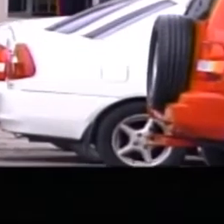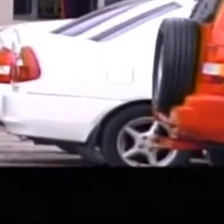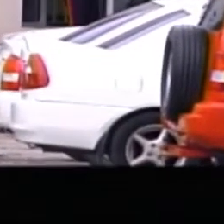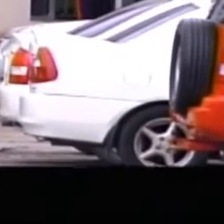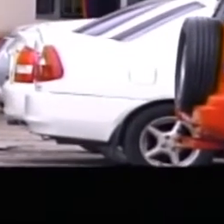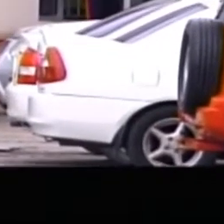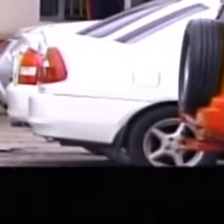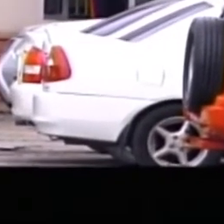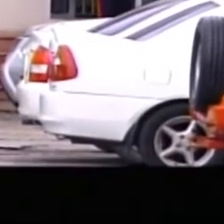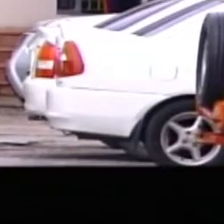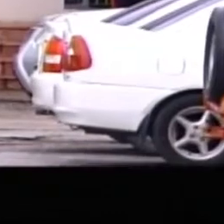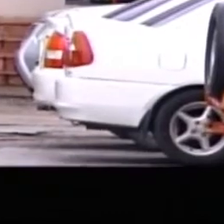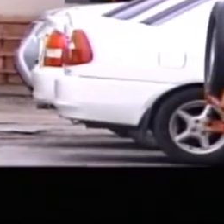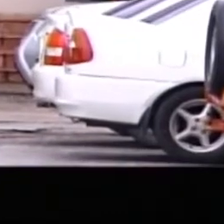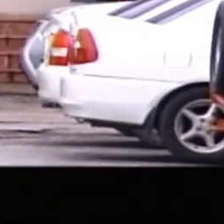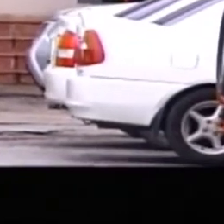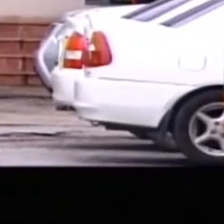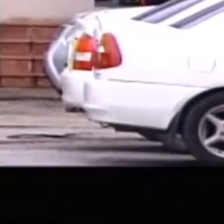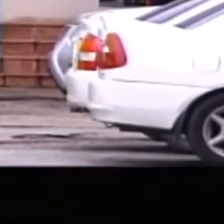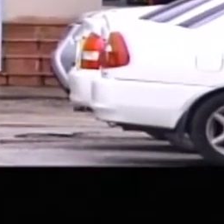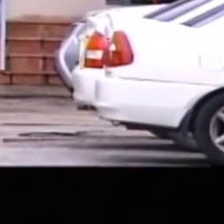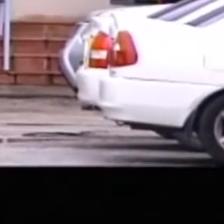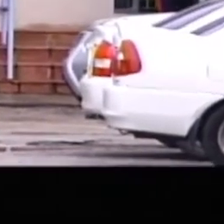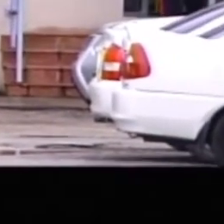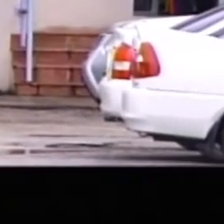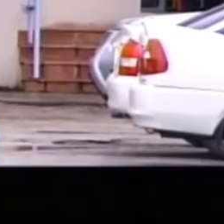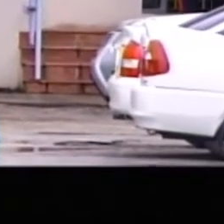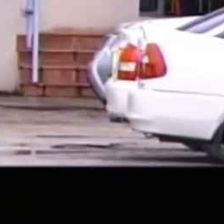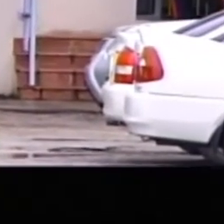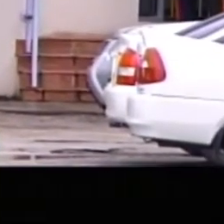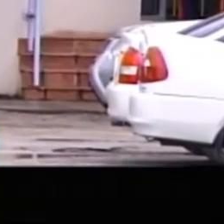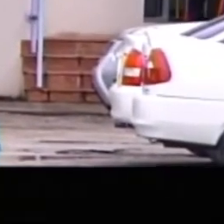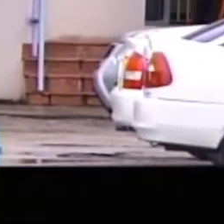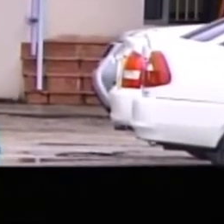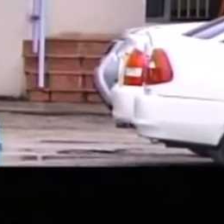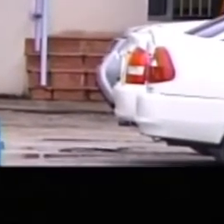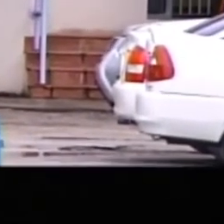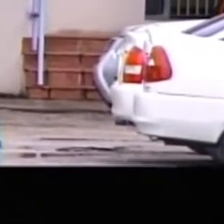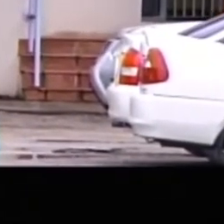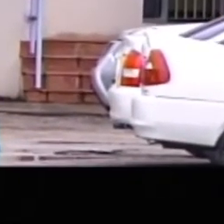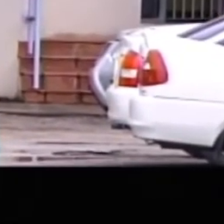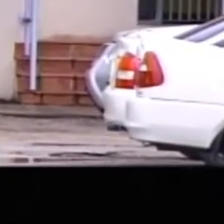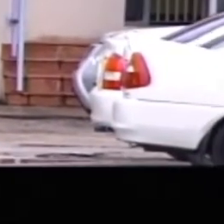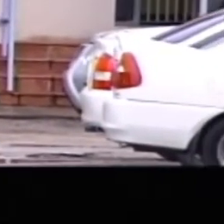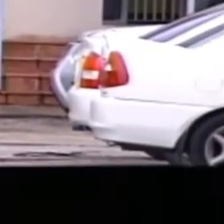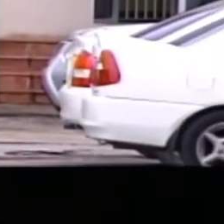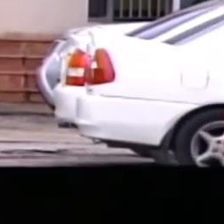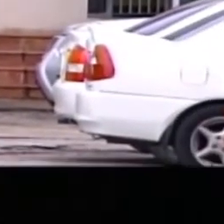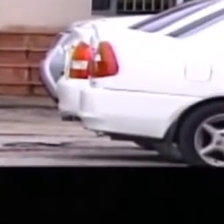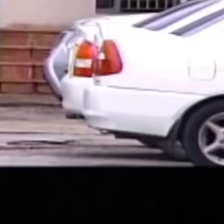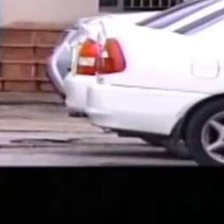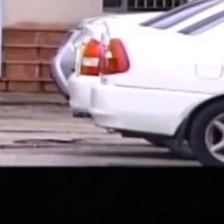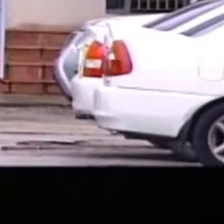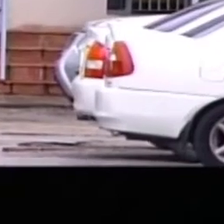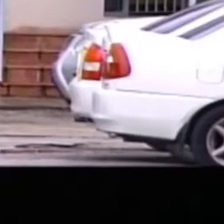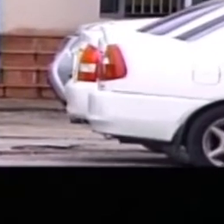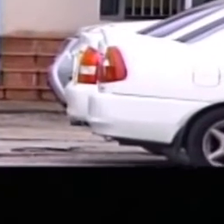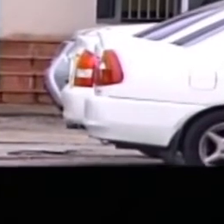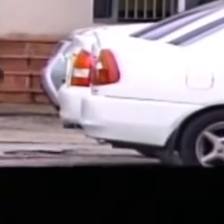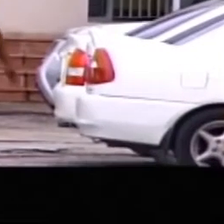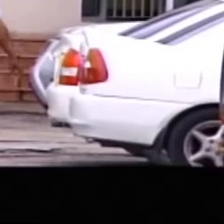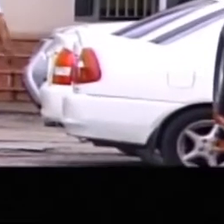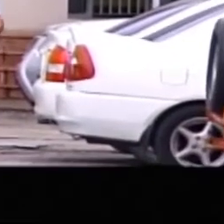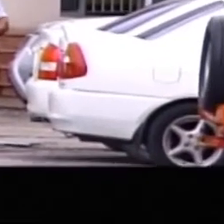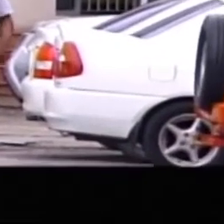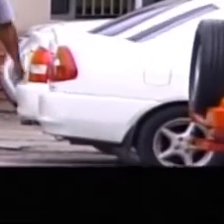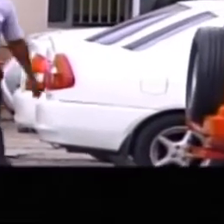Wilson of Spencer's Gap, Baxter's Road, St. Michael, appeared before Magistrate Christy Cuffey Sargent in the District A Magistrates Court